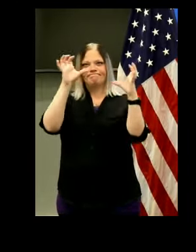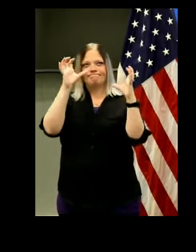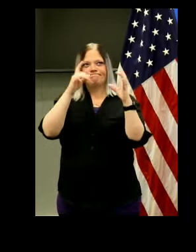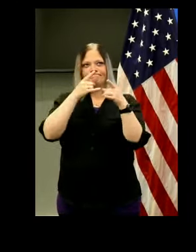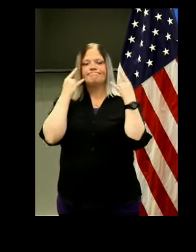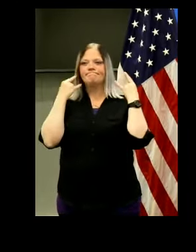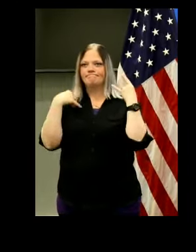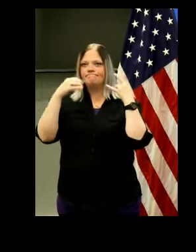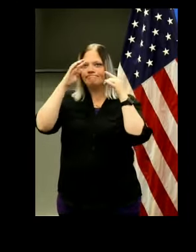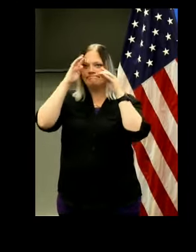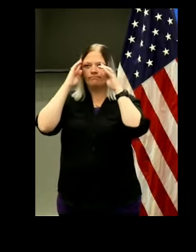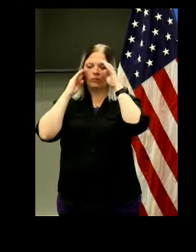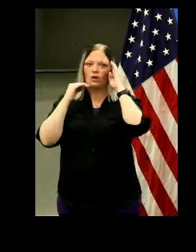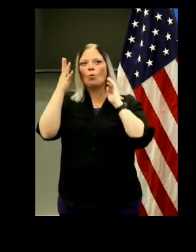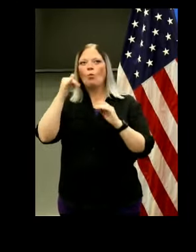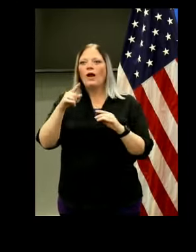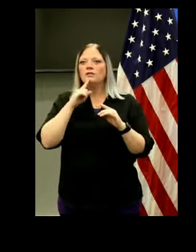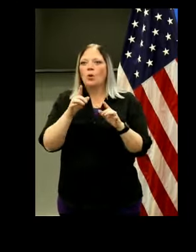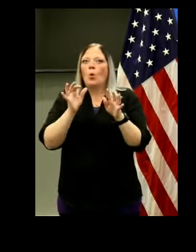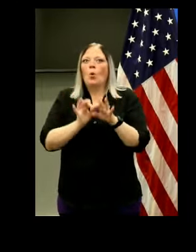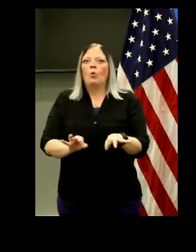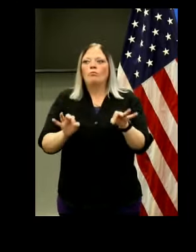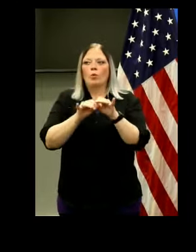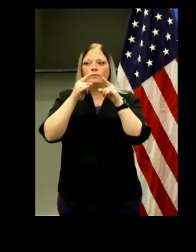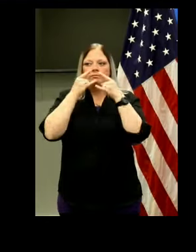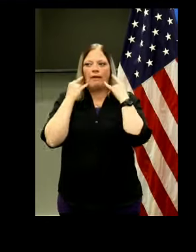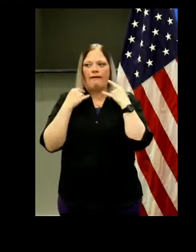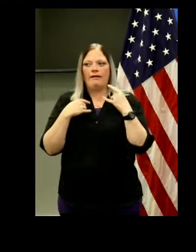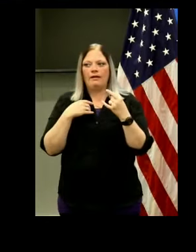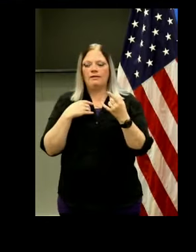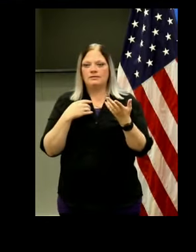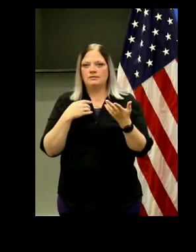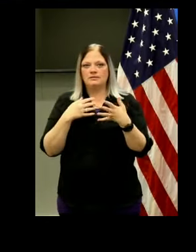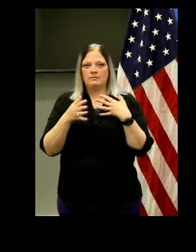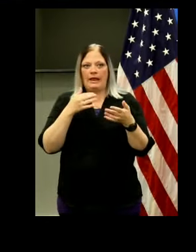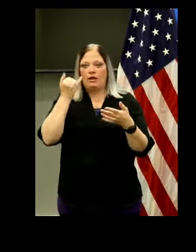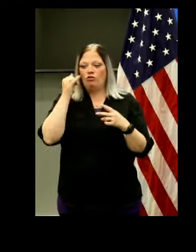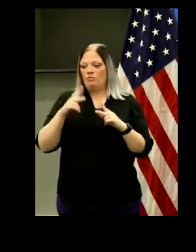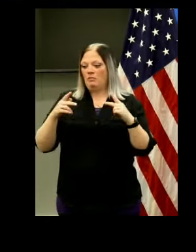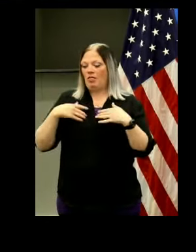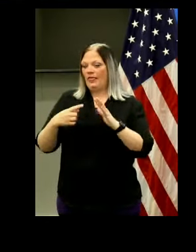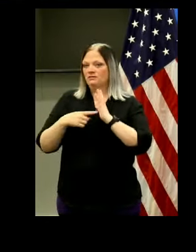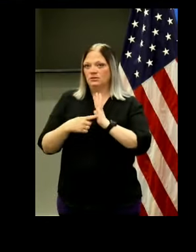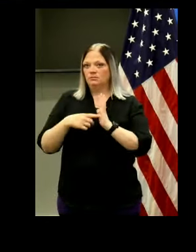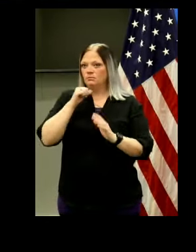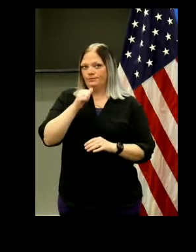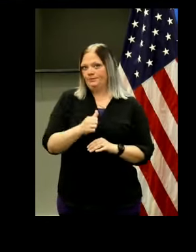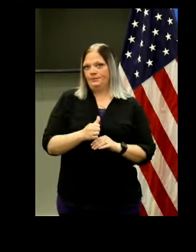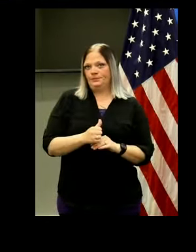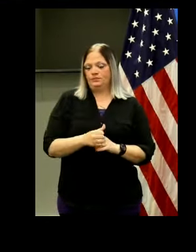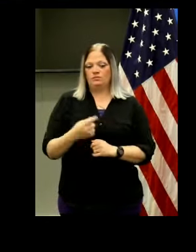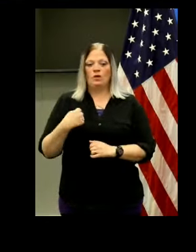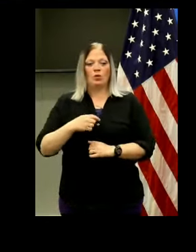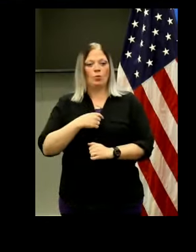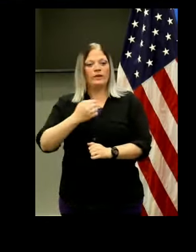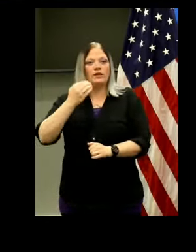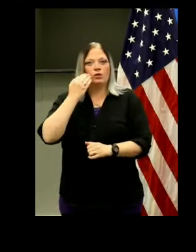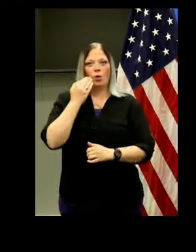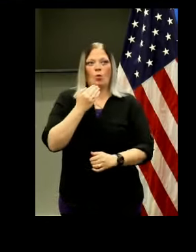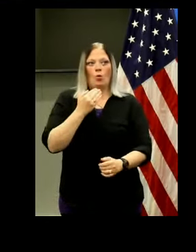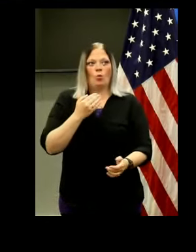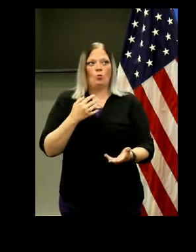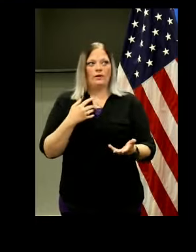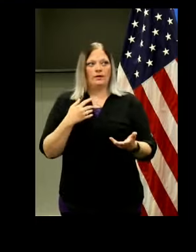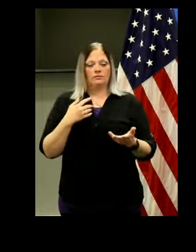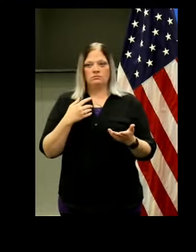why it's so important to wear a mask, even for people that don't have any symptoms for COVID-19. So we know that even when we